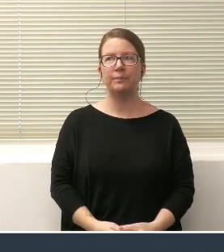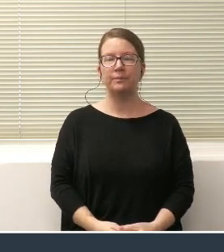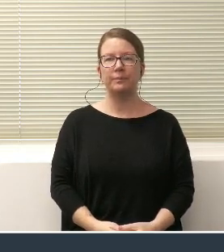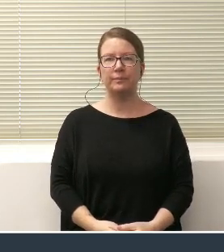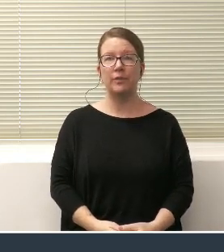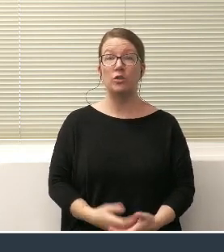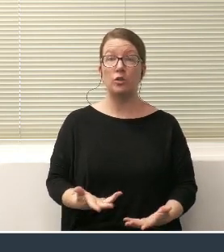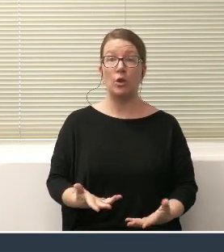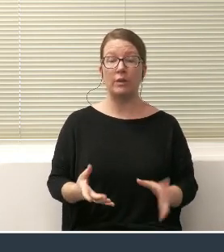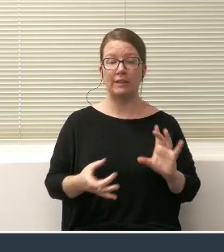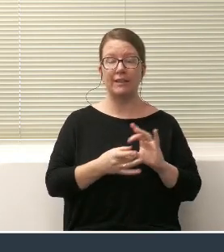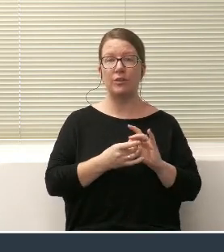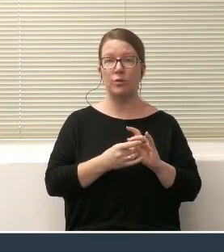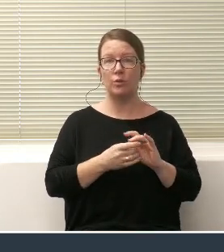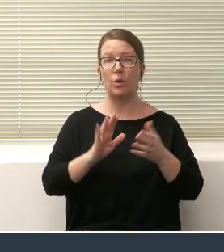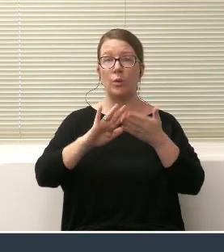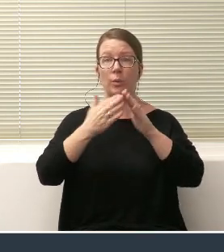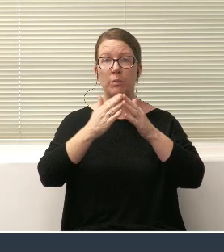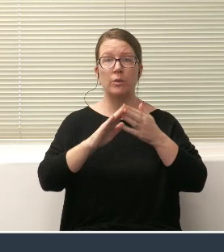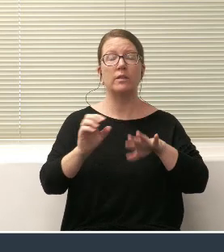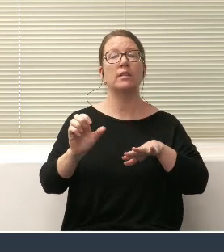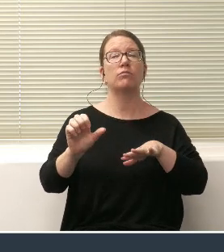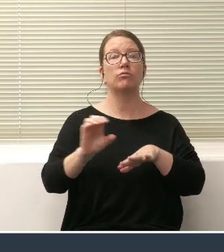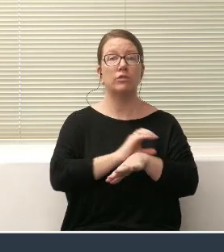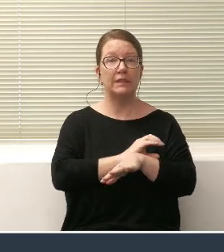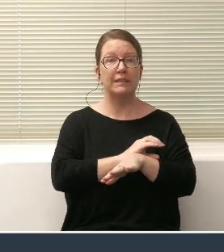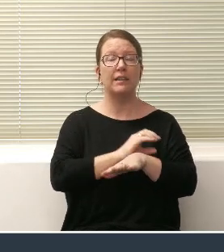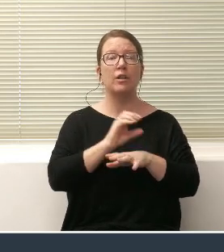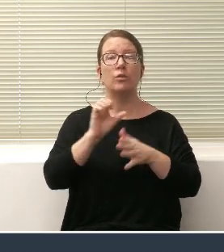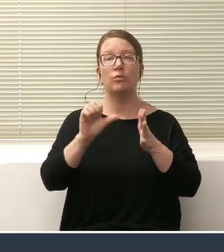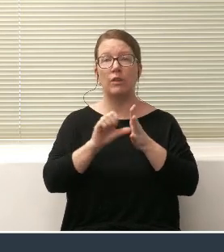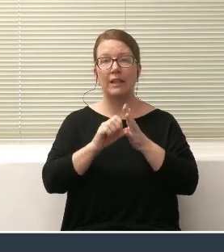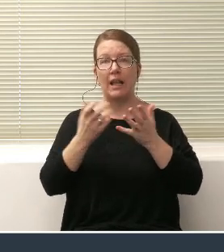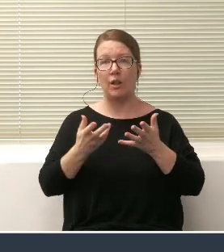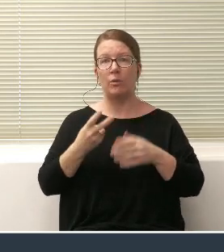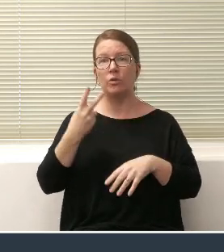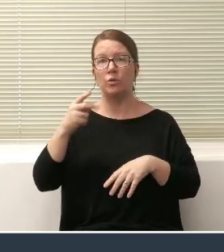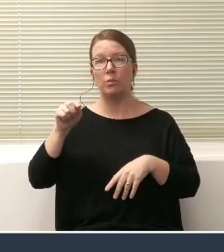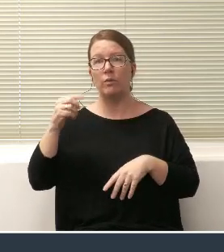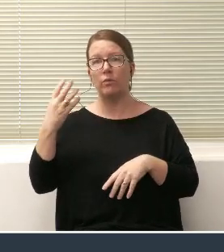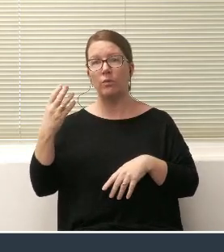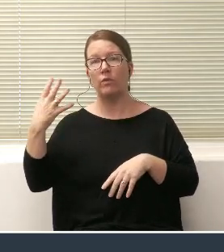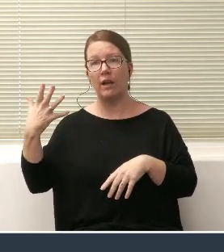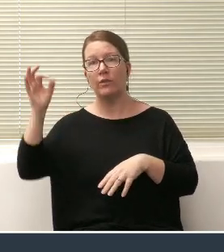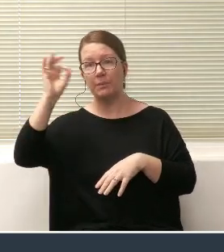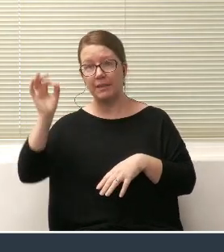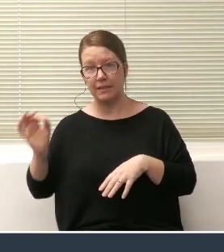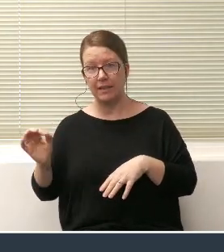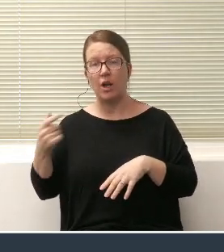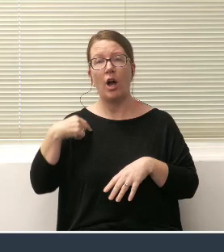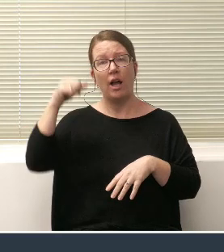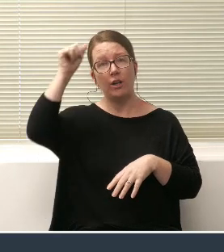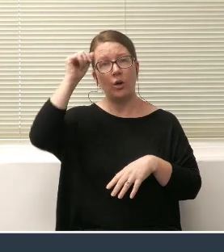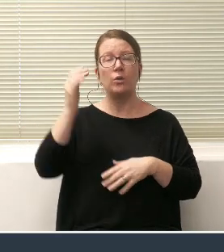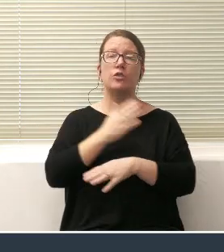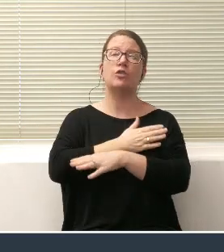So this is just regarding the community resilience rate, currently at 2.45% for year one. We do know that there was general